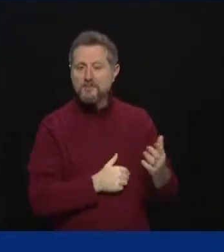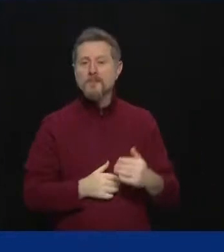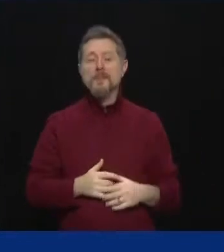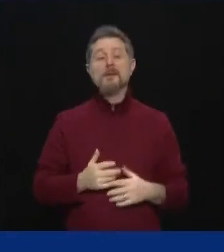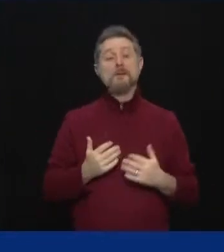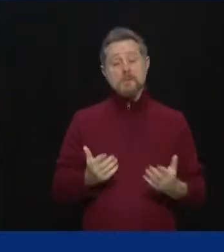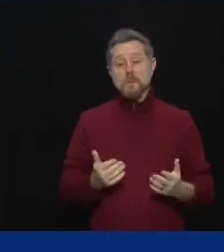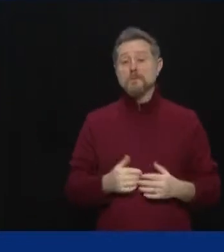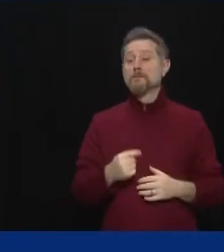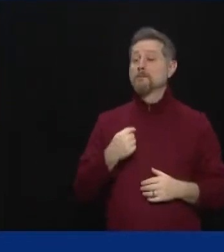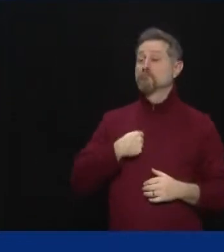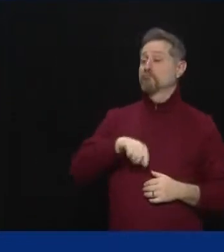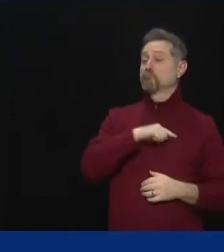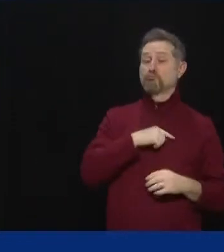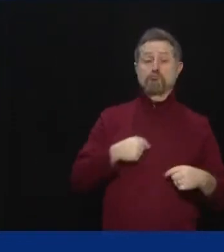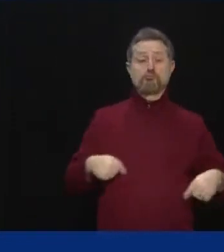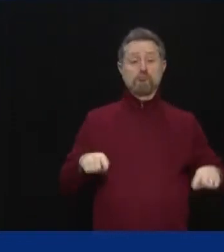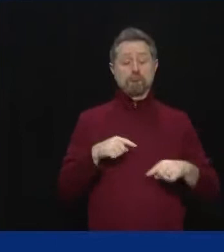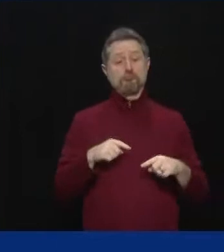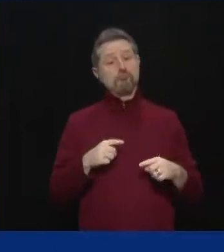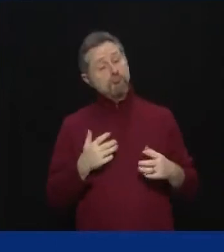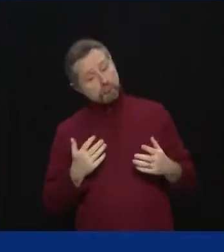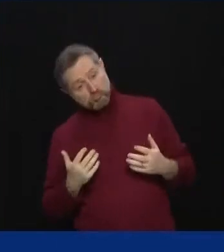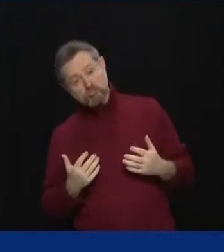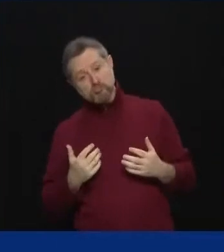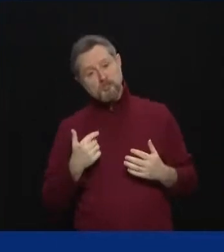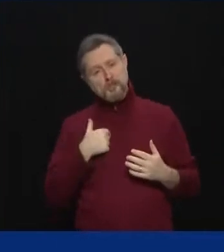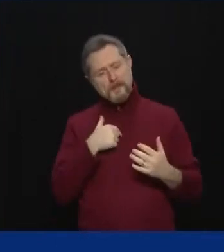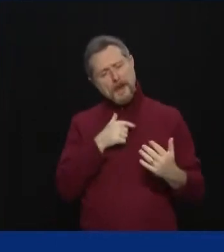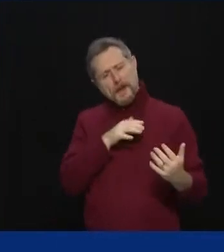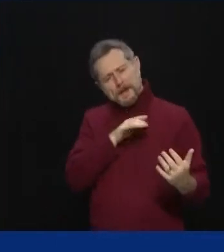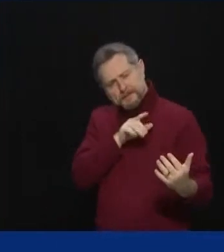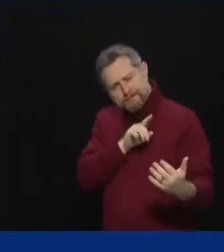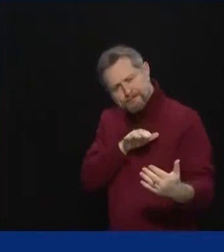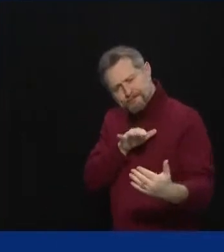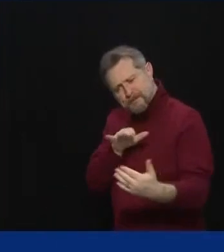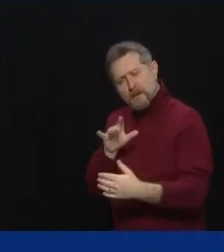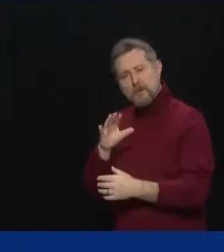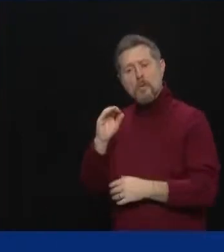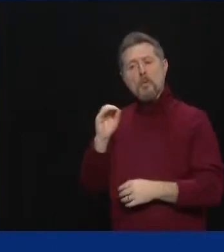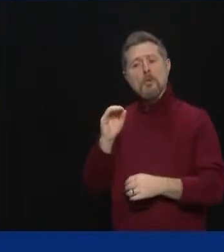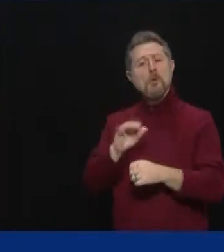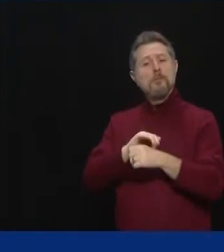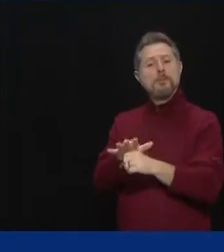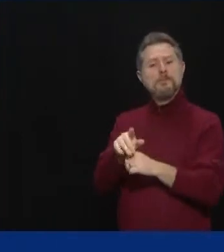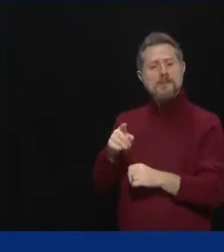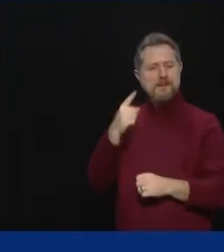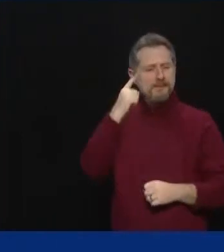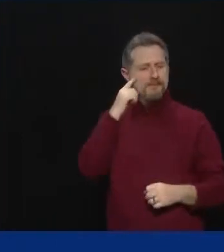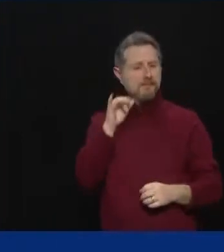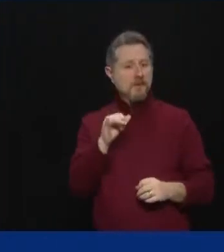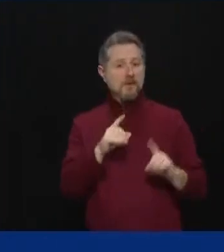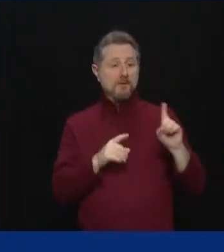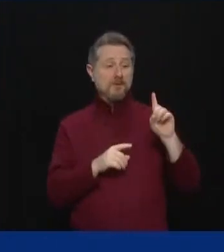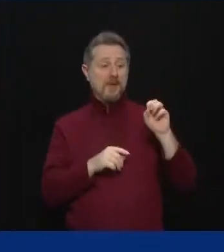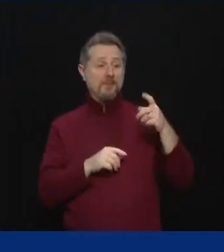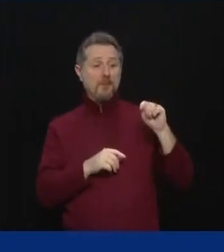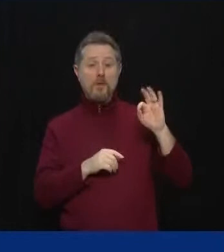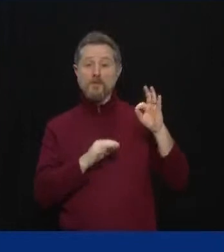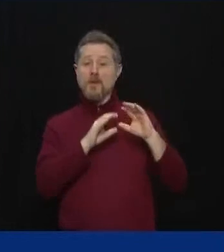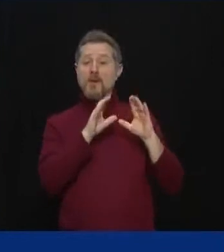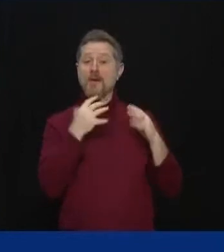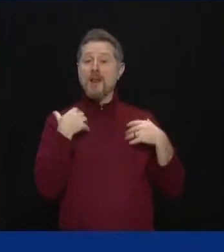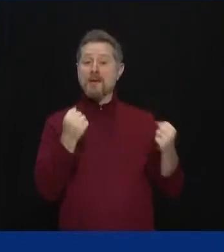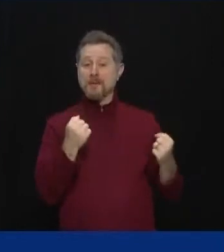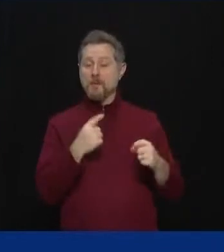we are looking at this Omicron variant, we're also thinking at the department about the broader health